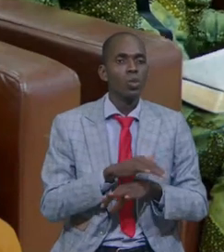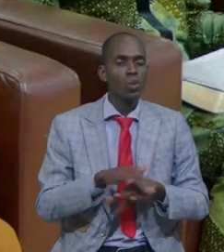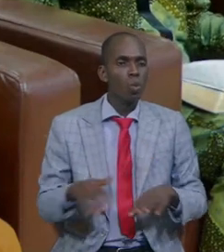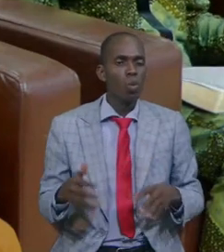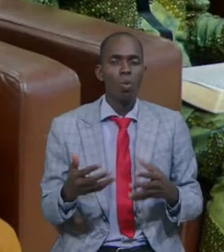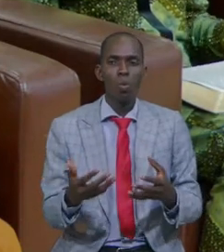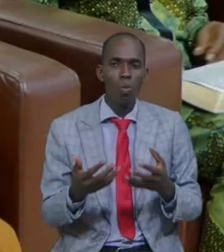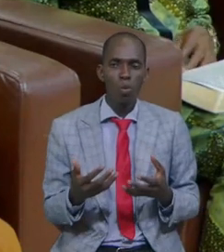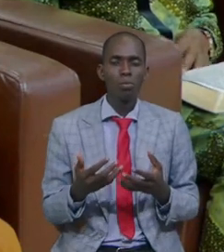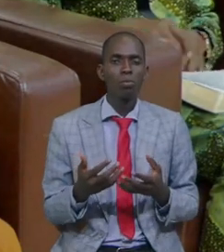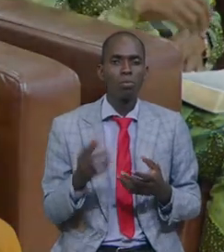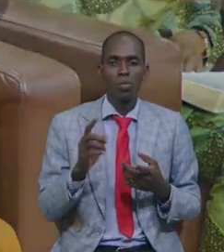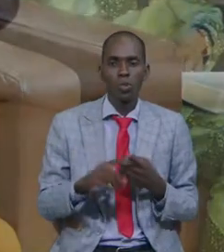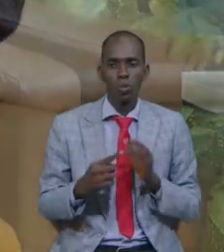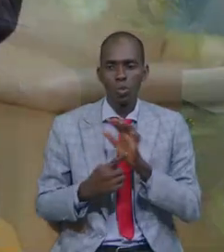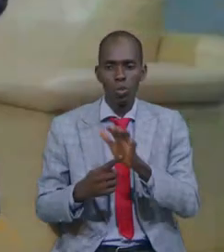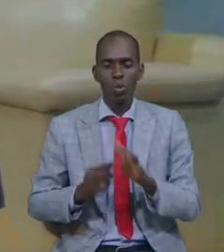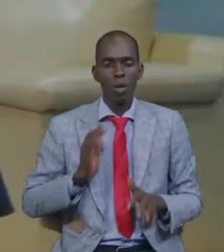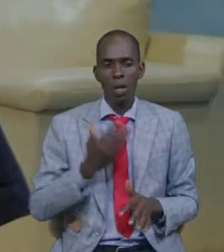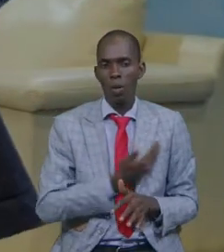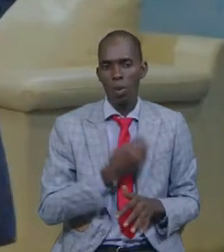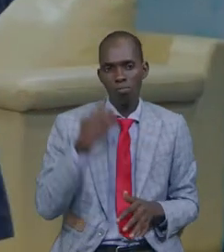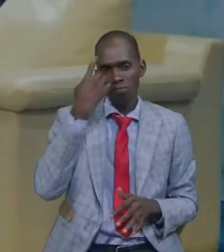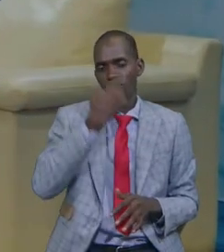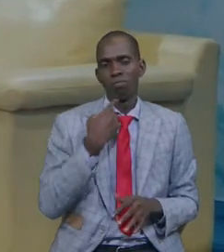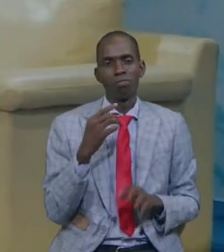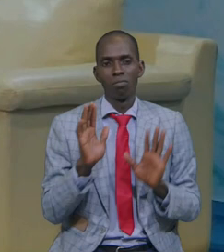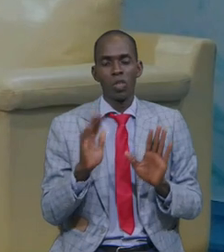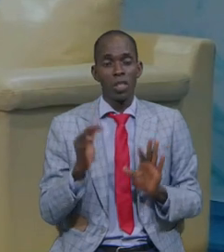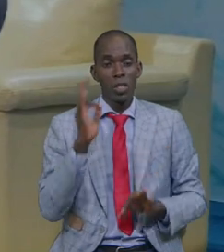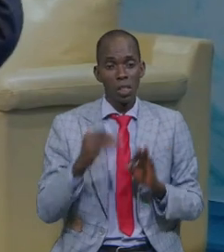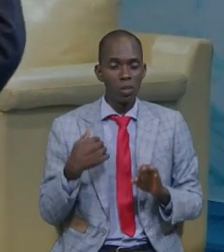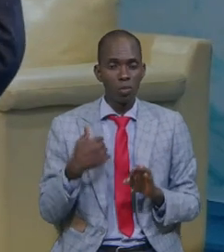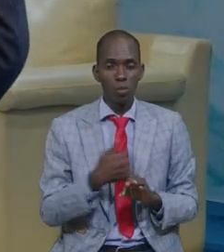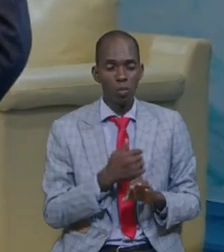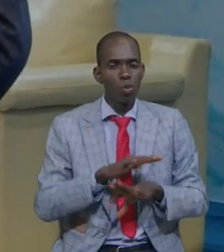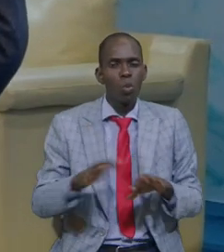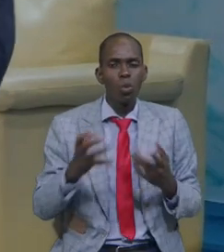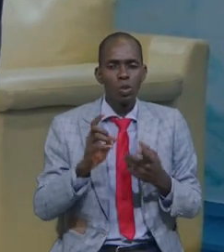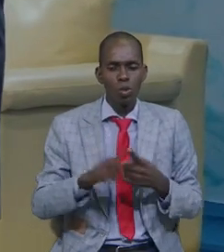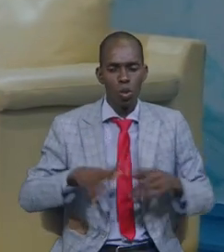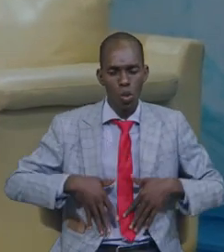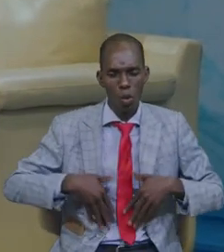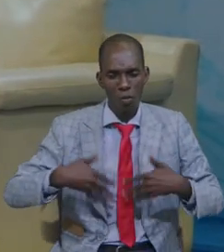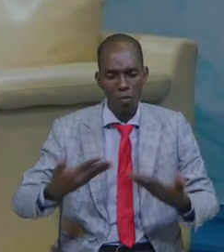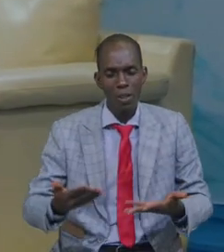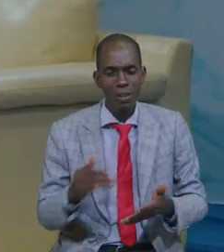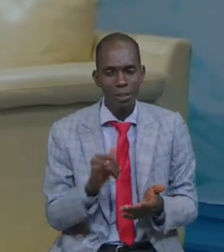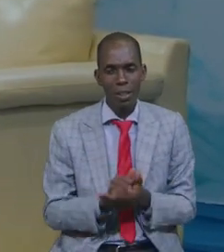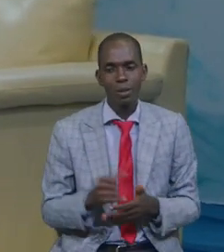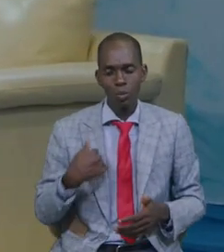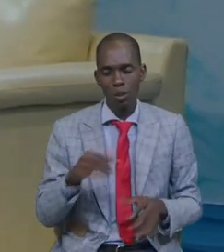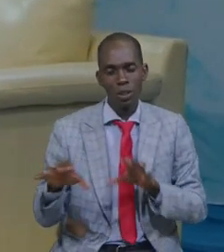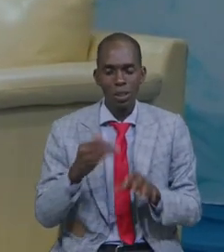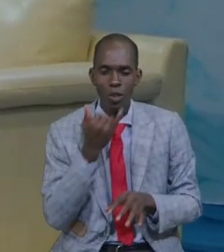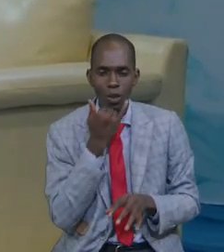we confess that we did that, then Moses will feel great and say, okay,